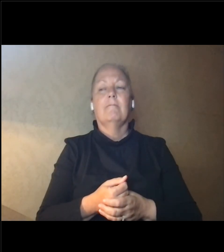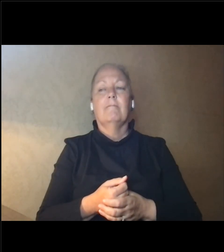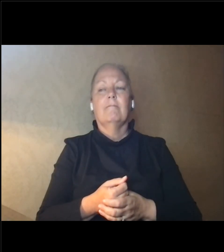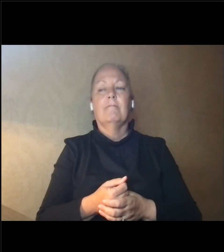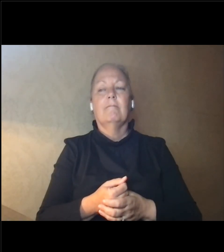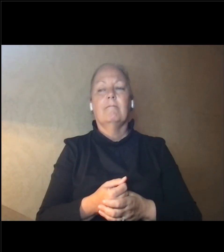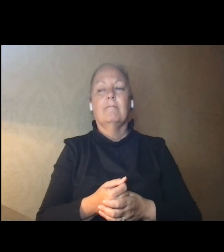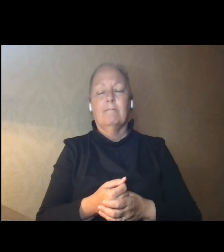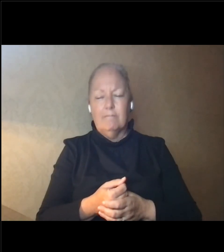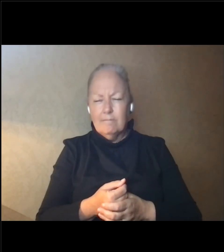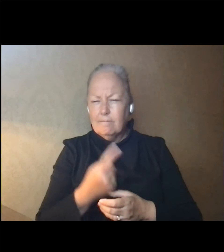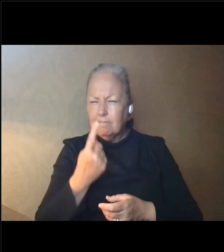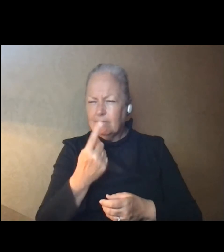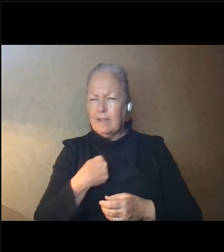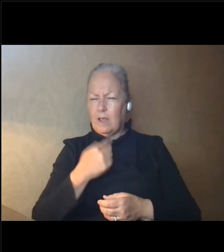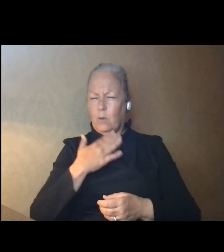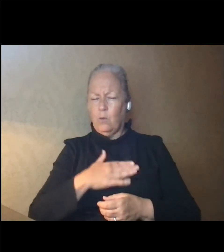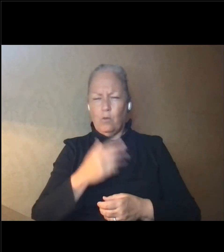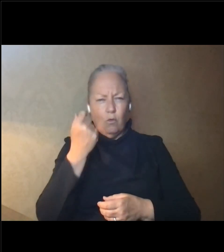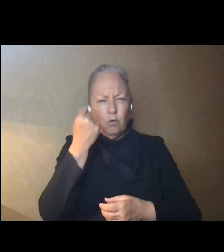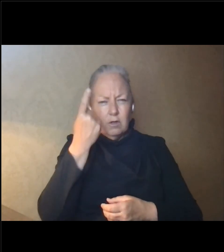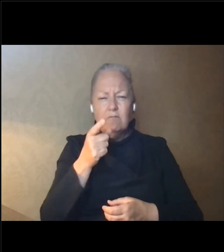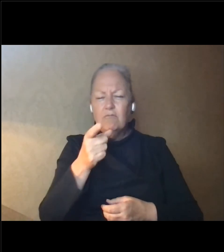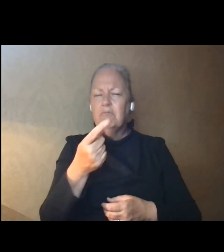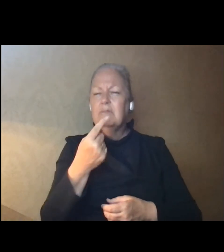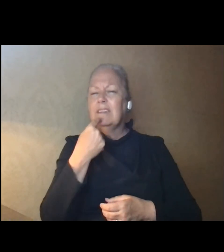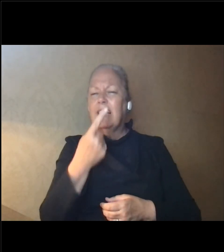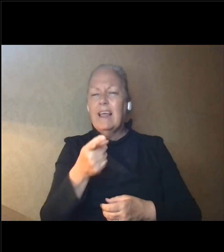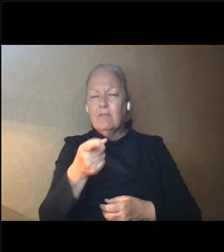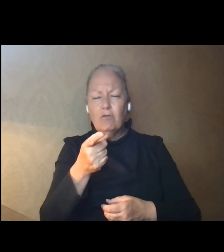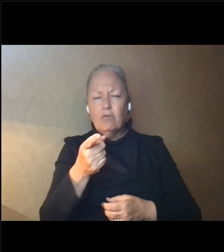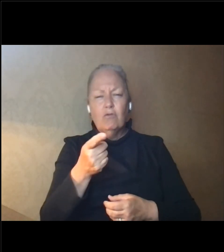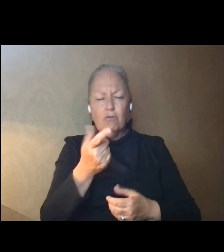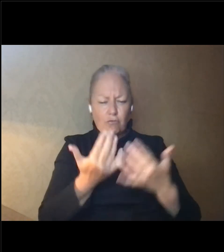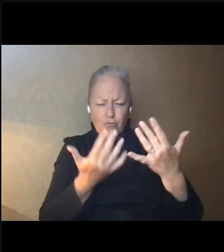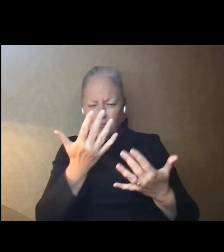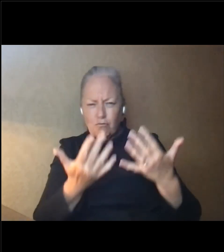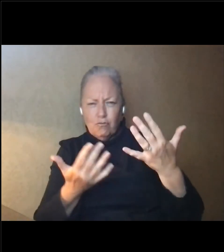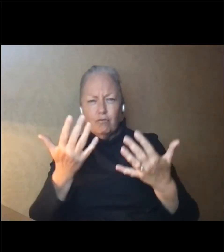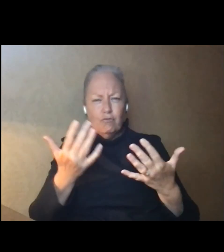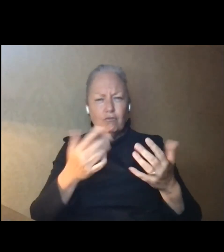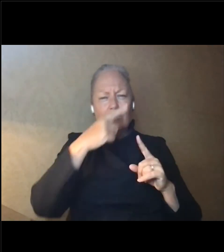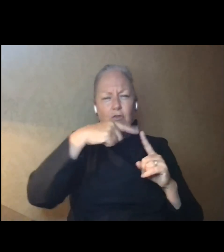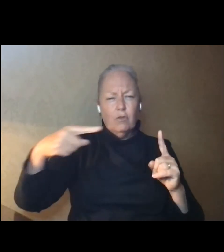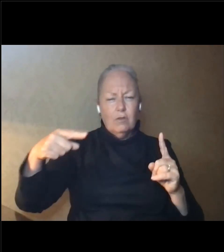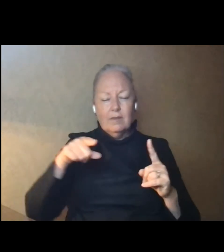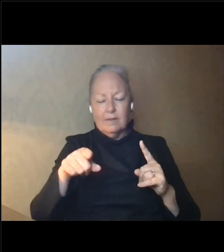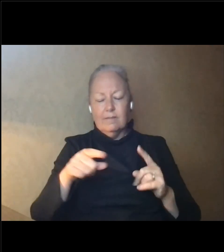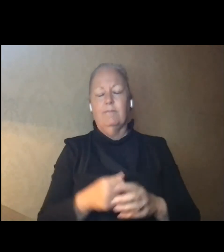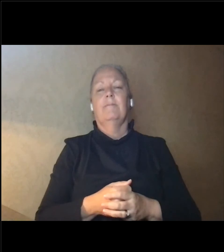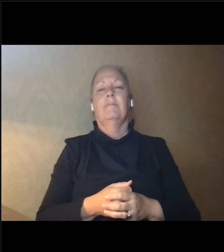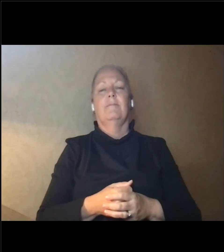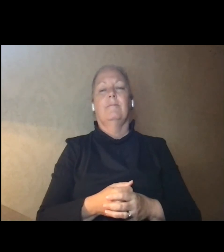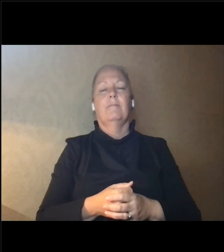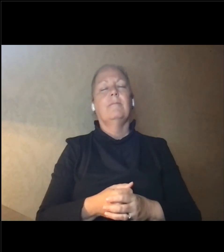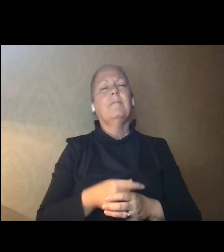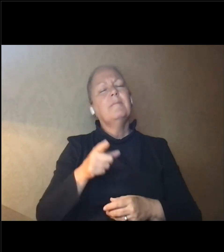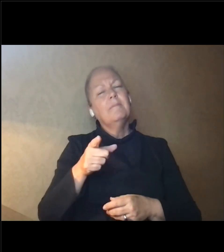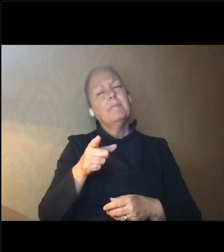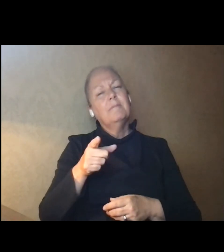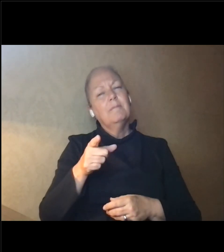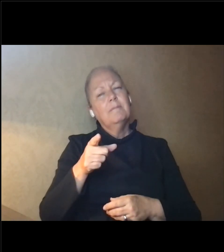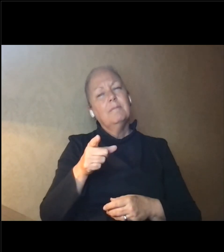one point here about data? Yeah, thank you so much. Smitha here from India. I see that